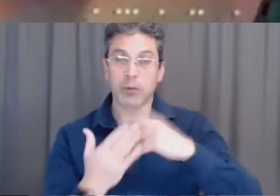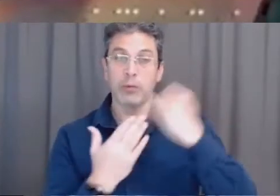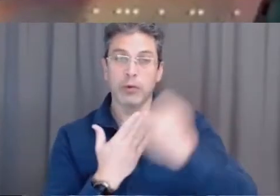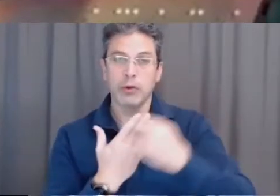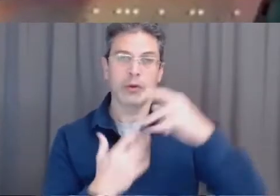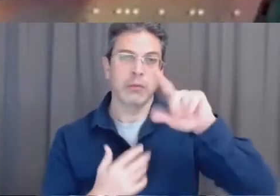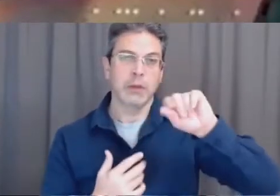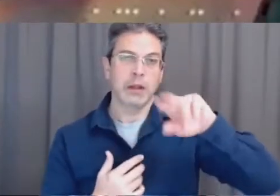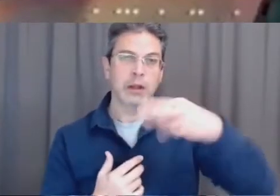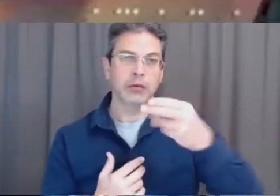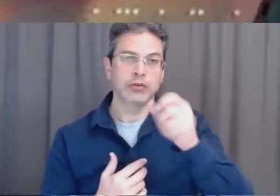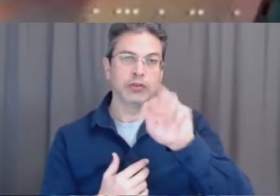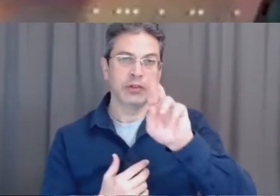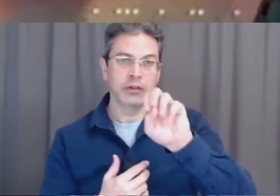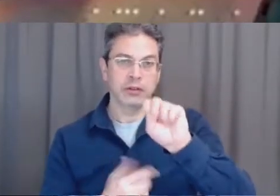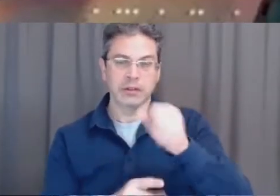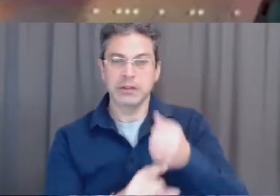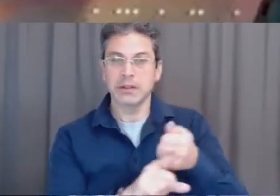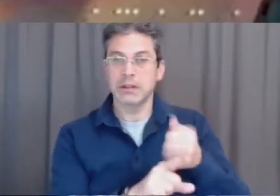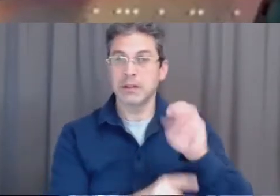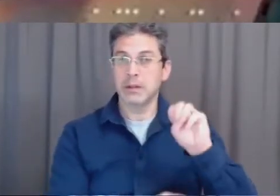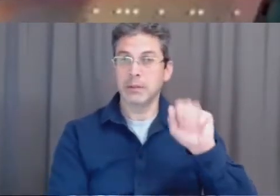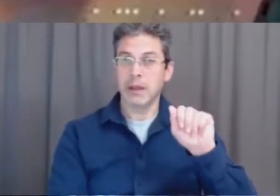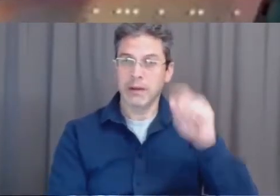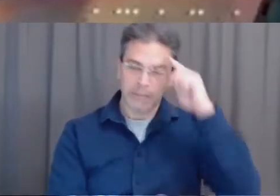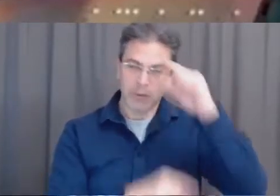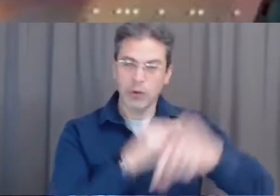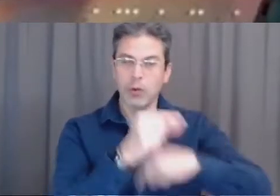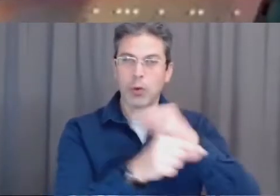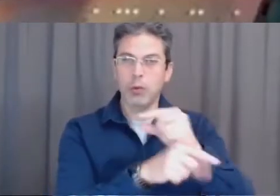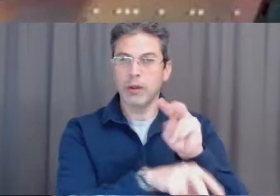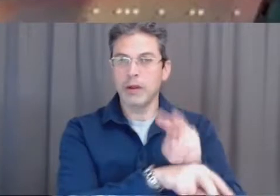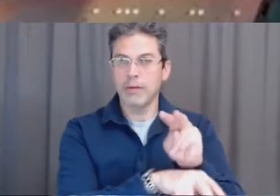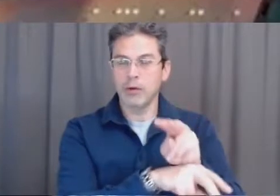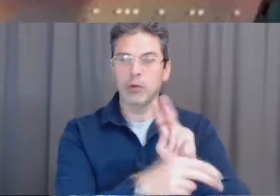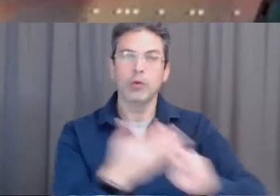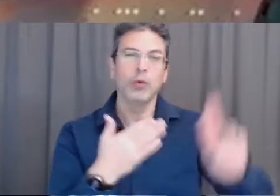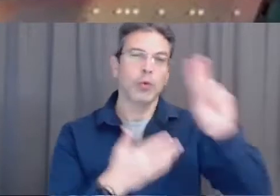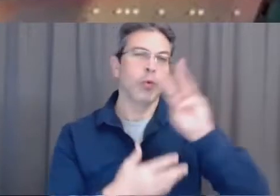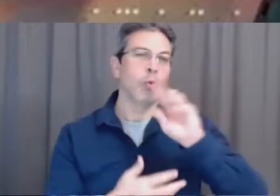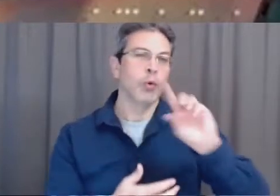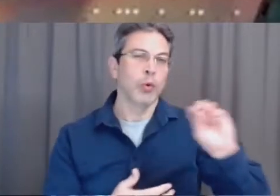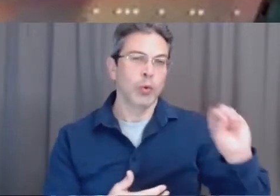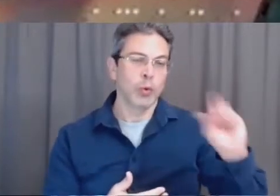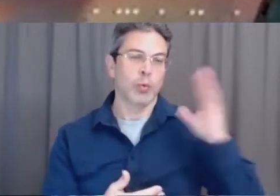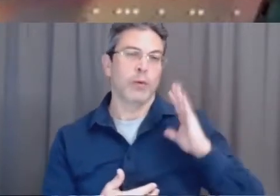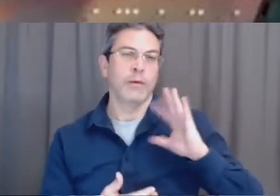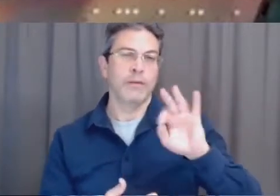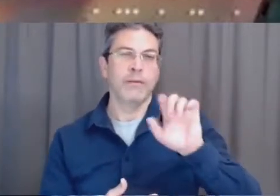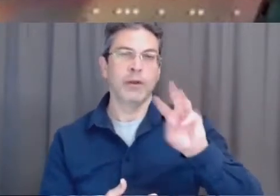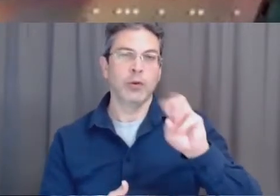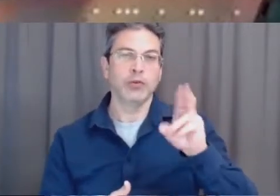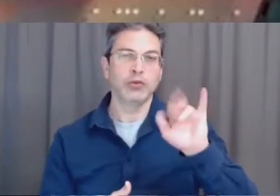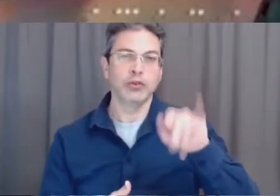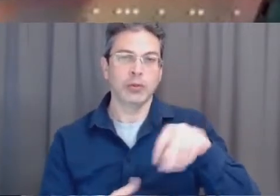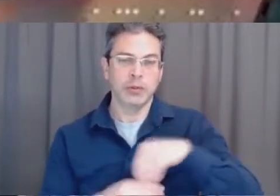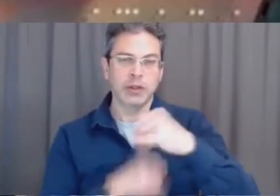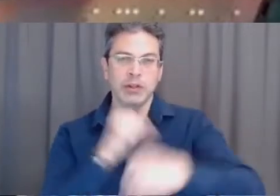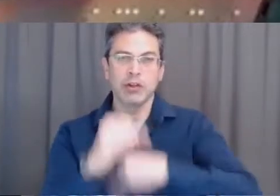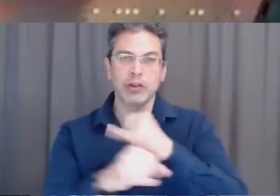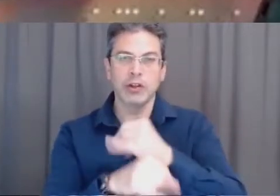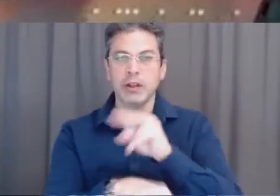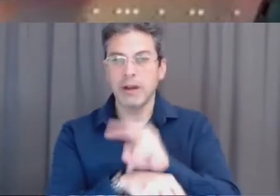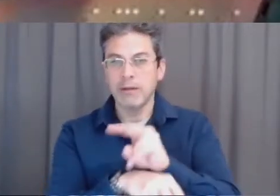MA in global governance from the University of Waterloo. He previously held a fellowship at the Center for International Global Governance